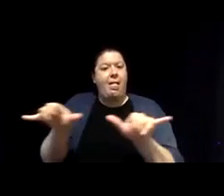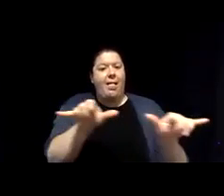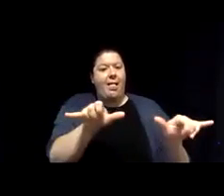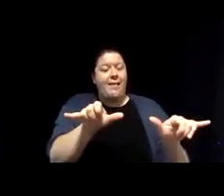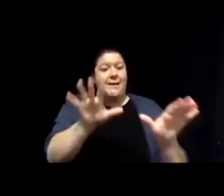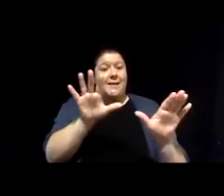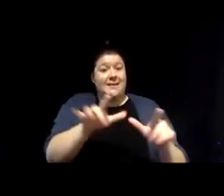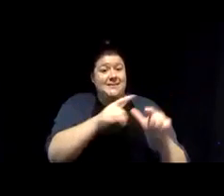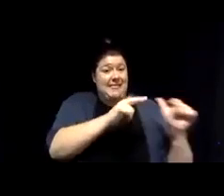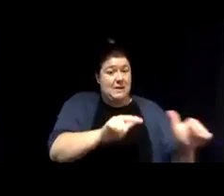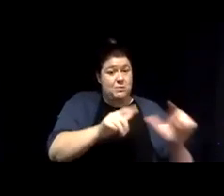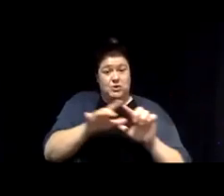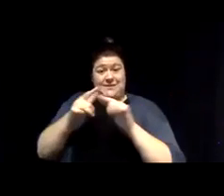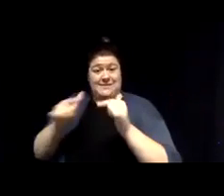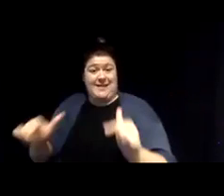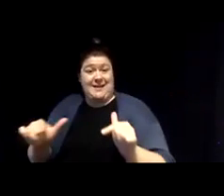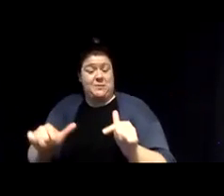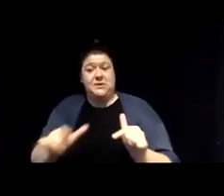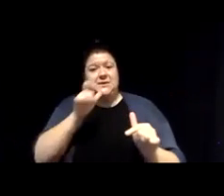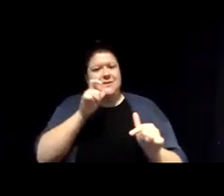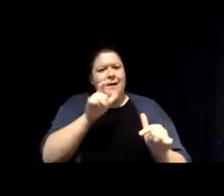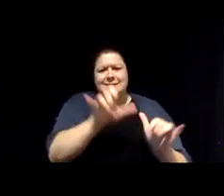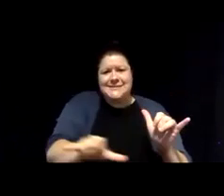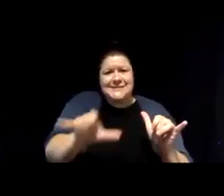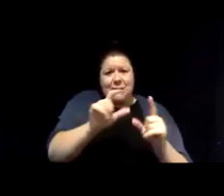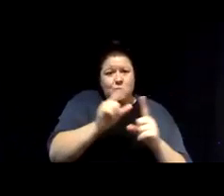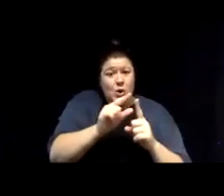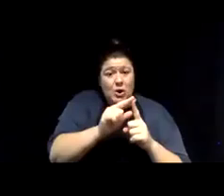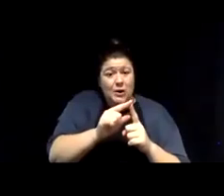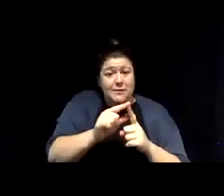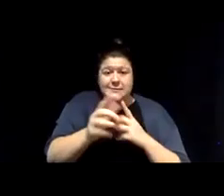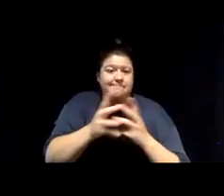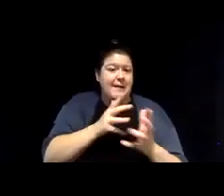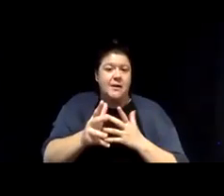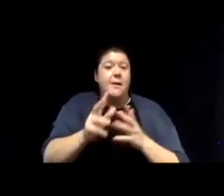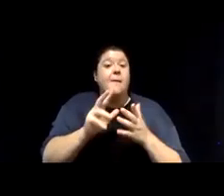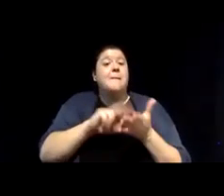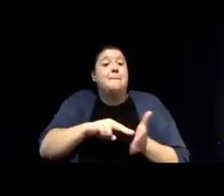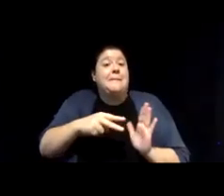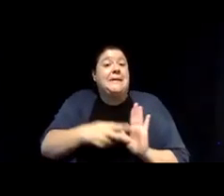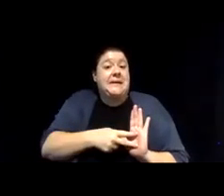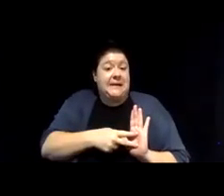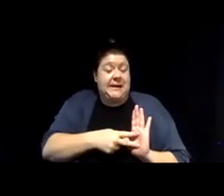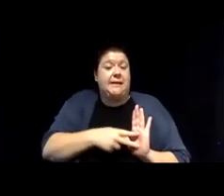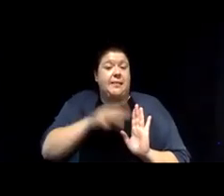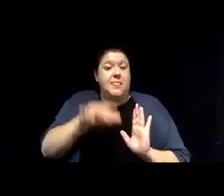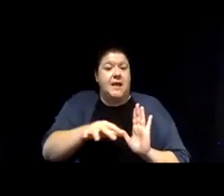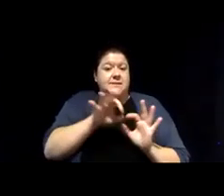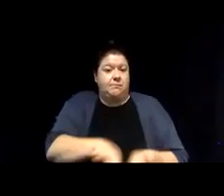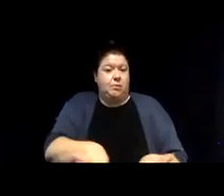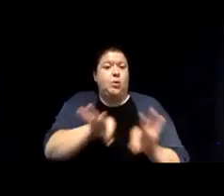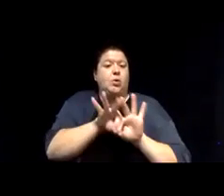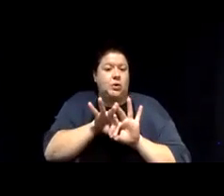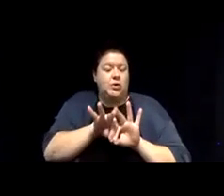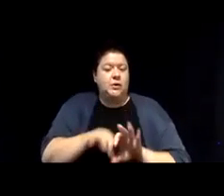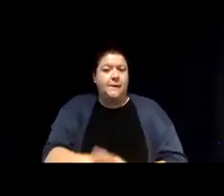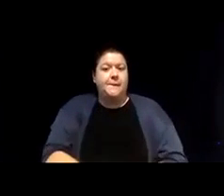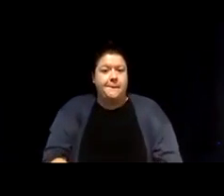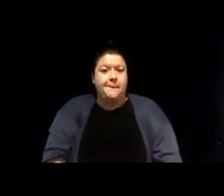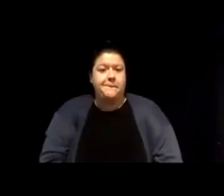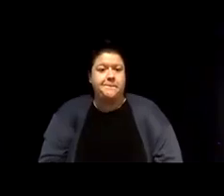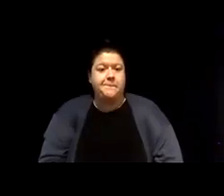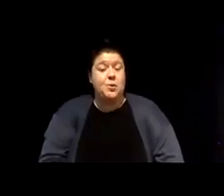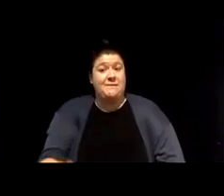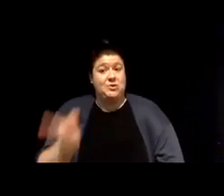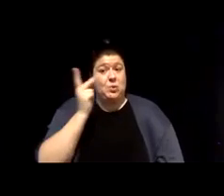if it's not using identical words. Okay, we have to look at